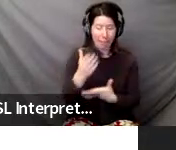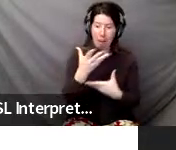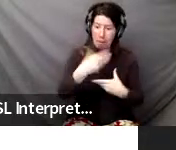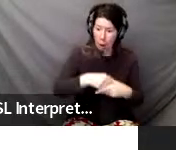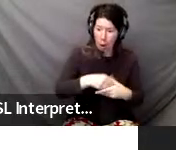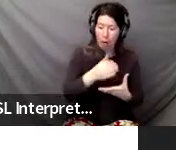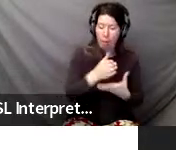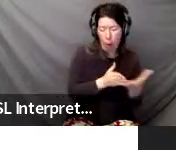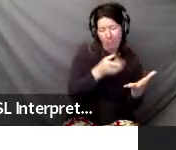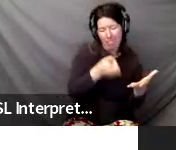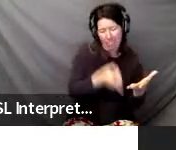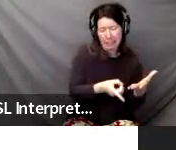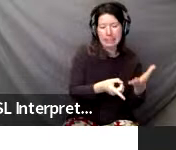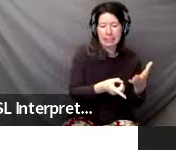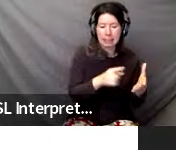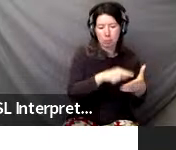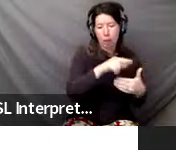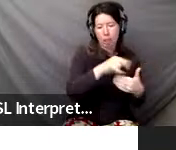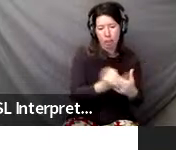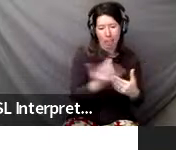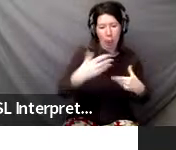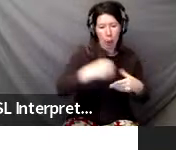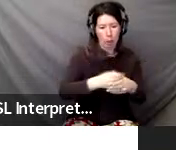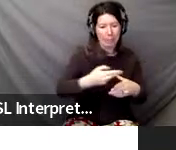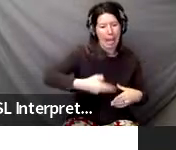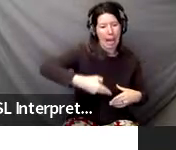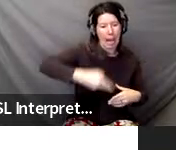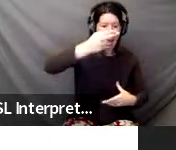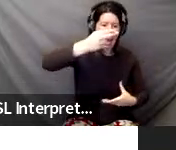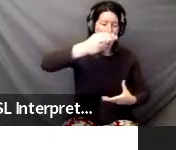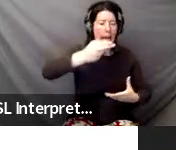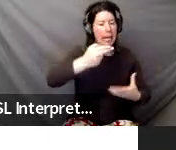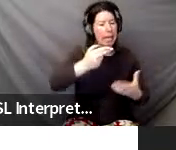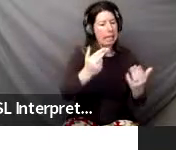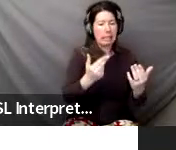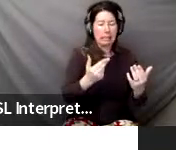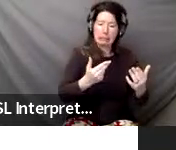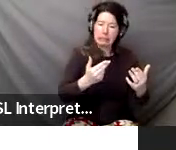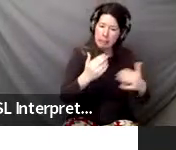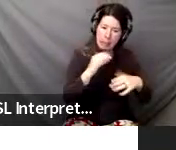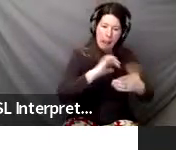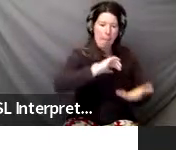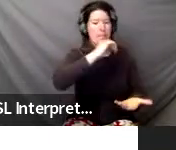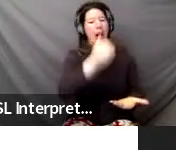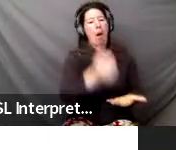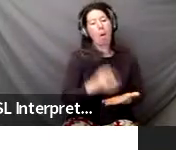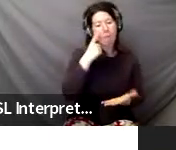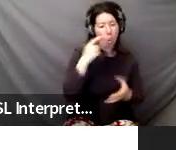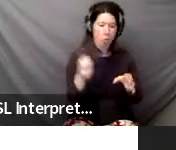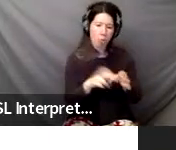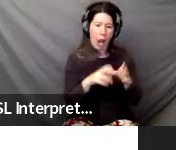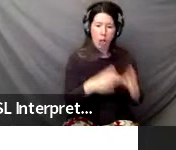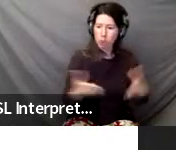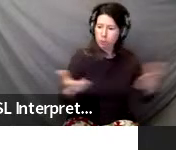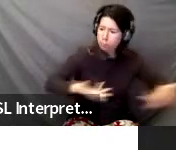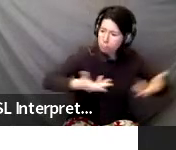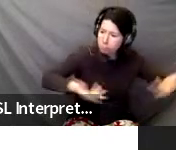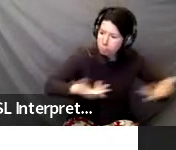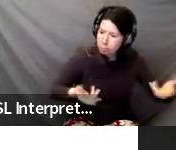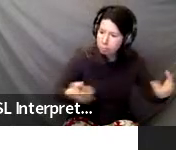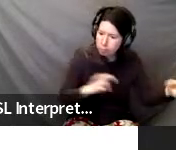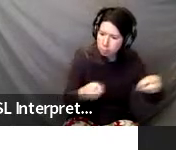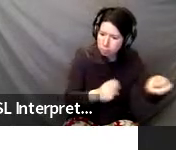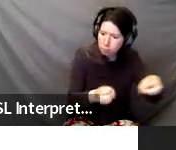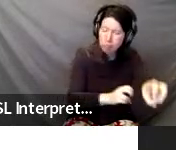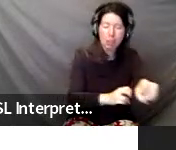high capacity transit, we need to know that we can trust the projections, and especially with